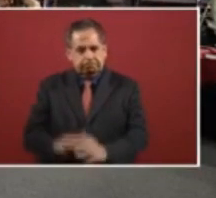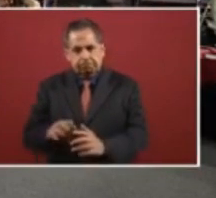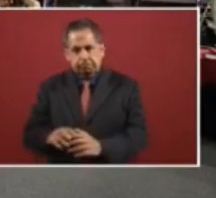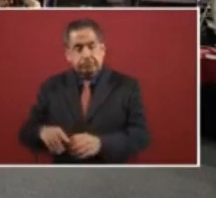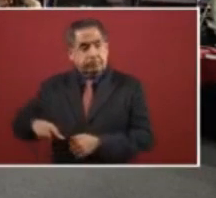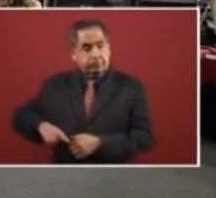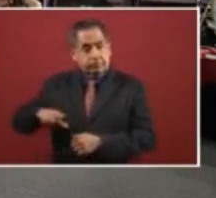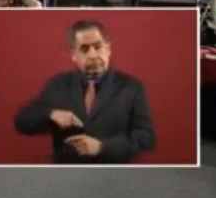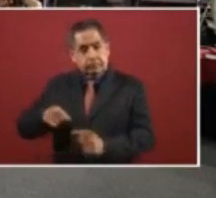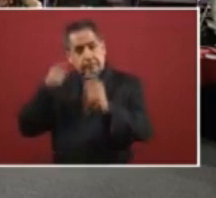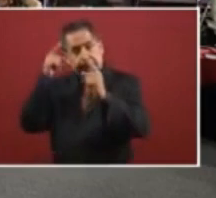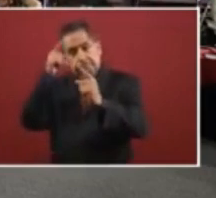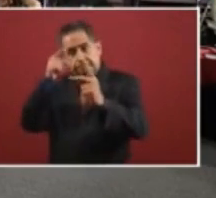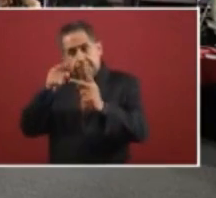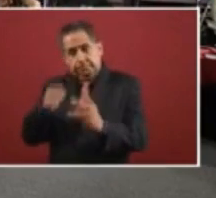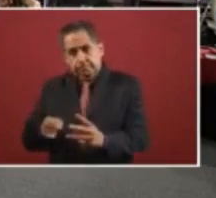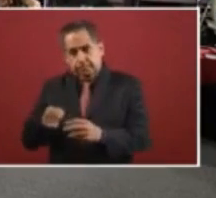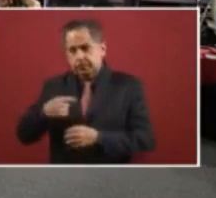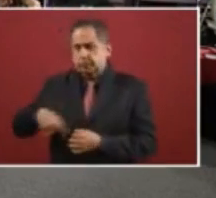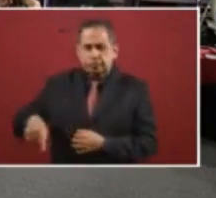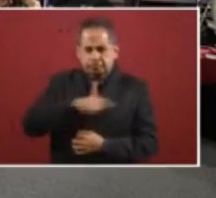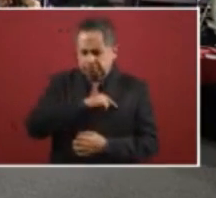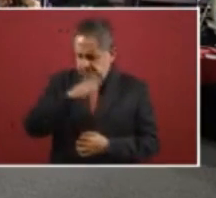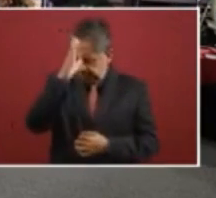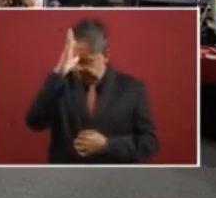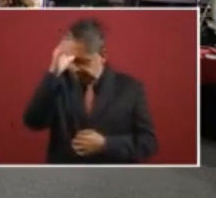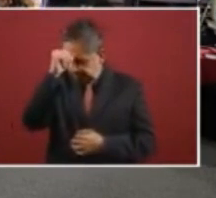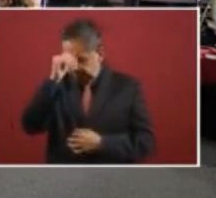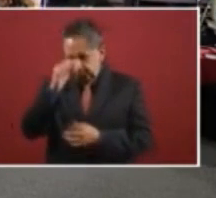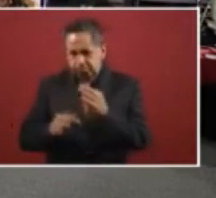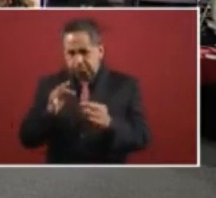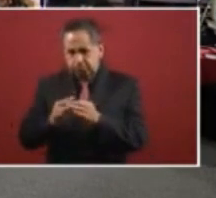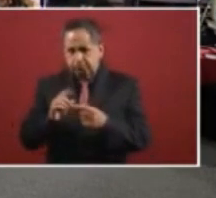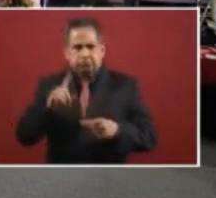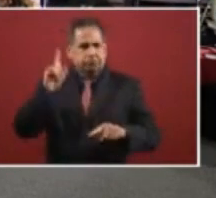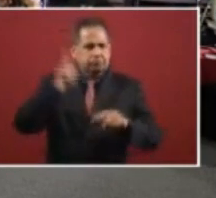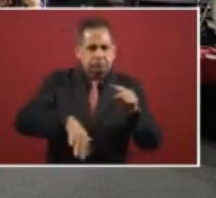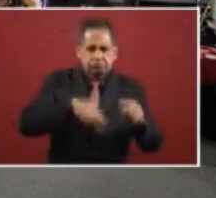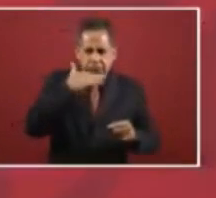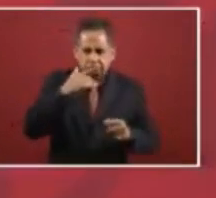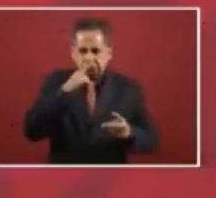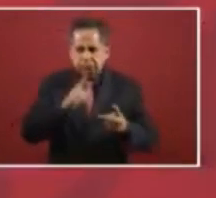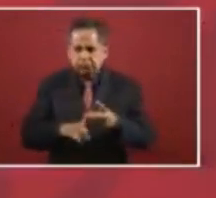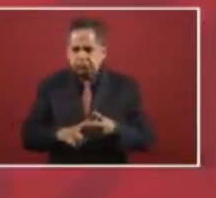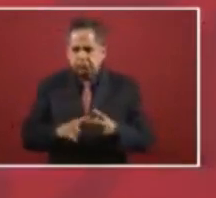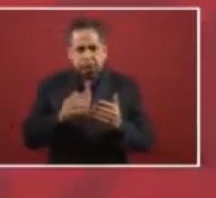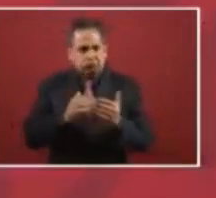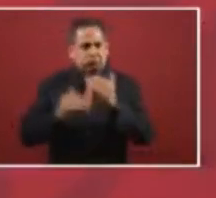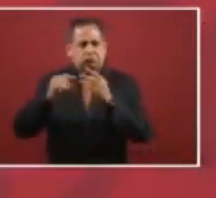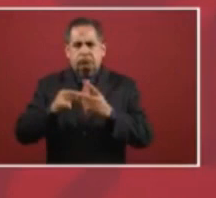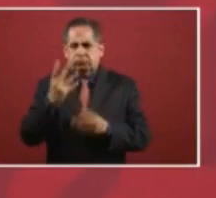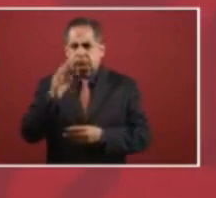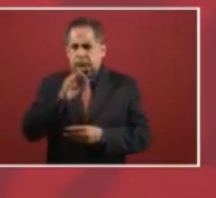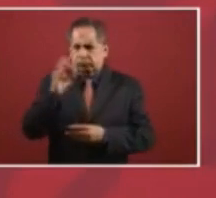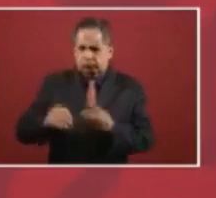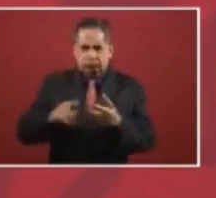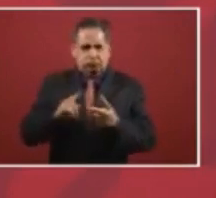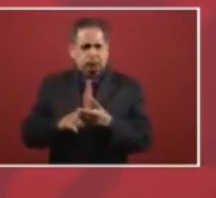With the objectives that this country has, I mean that this government has, we've had